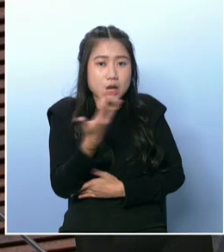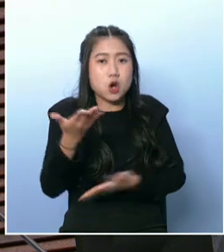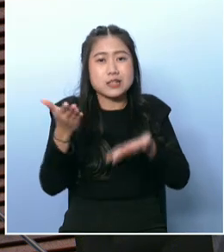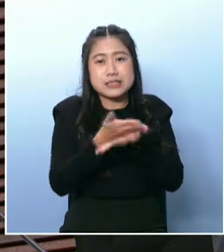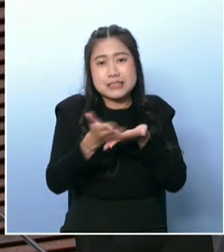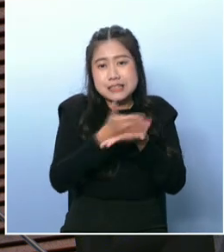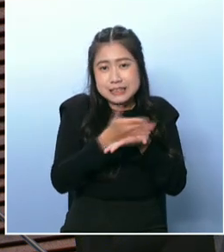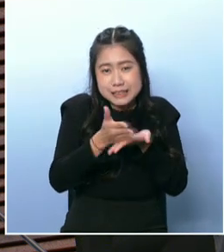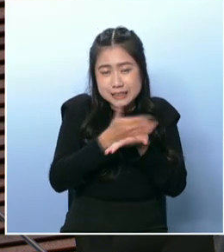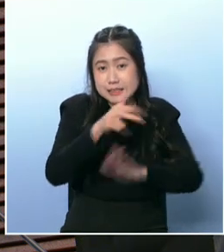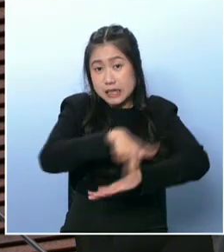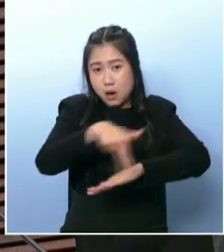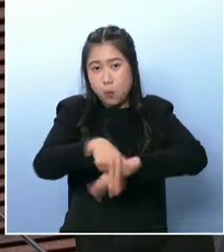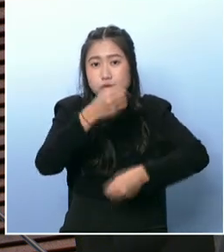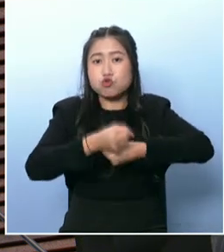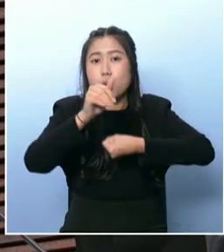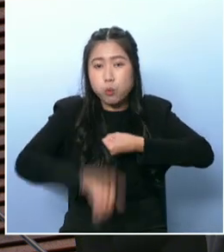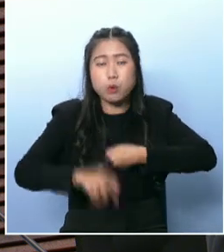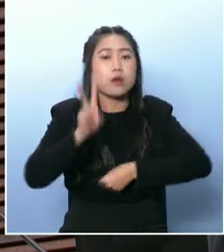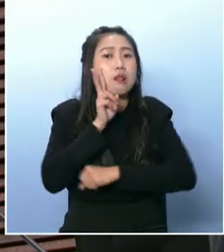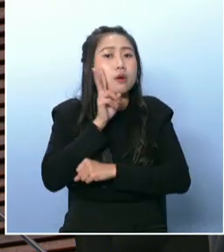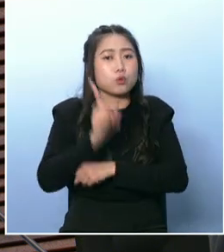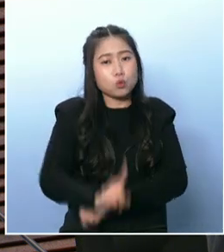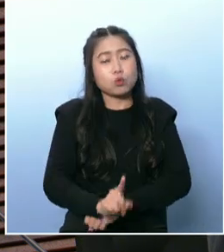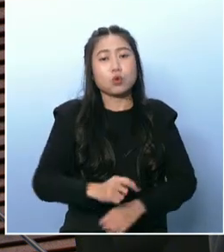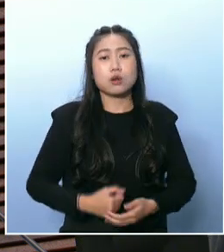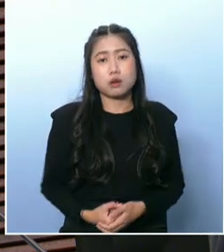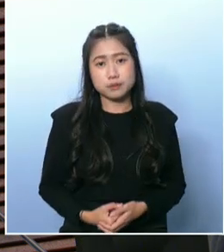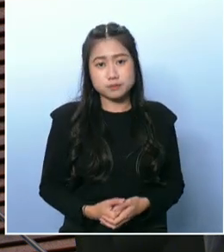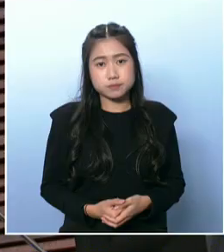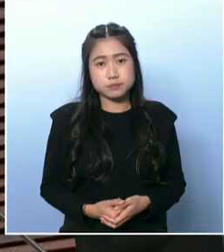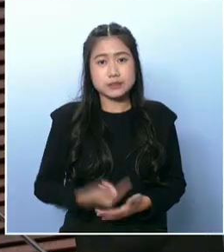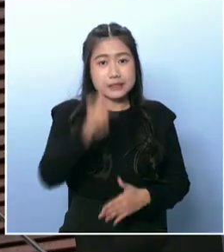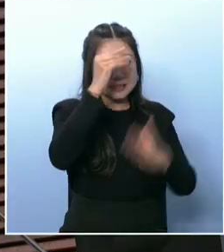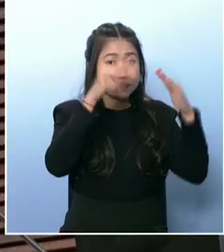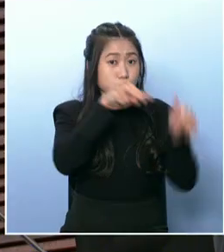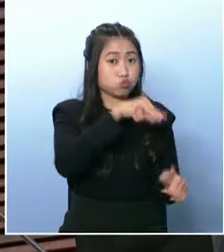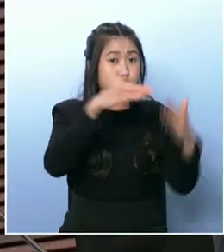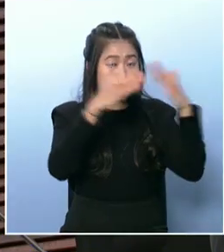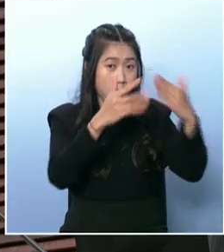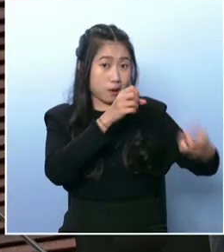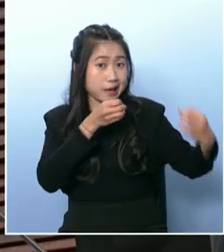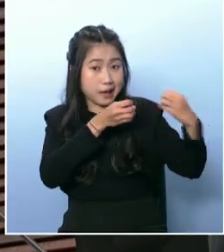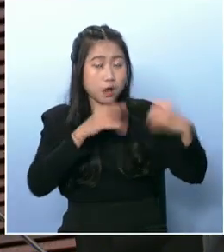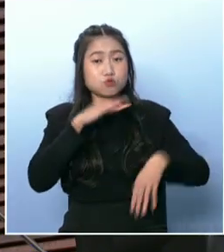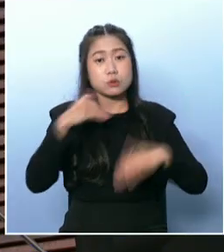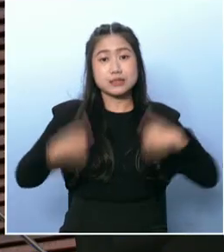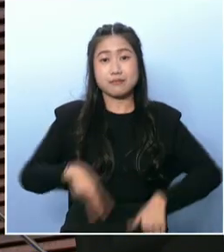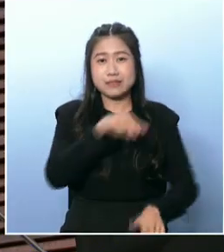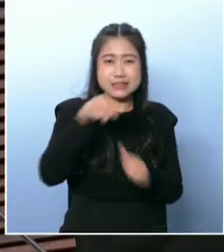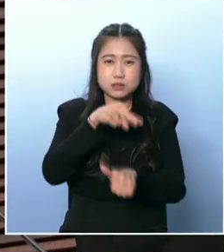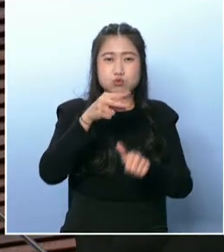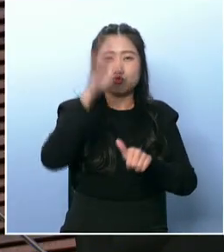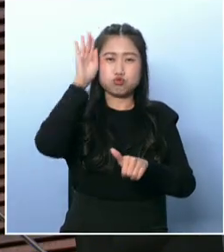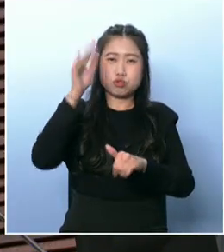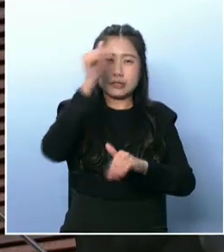We are thinking of a few pilot schemes. For example, we may collaborate with the hospital